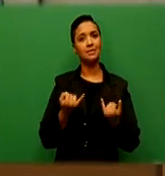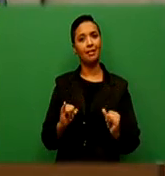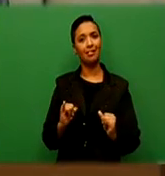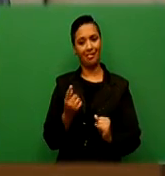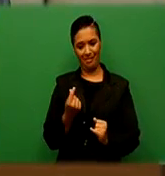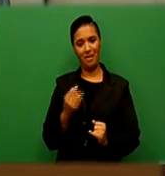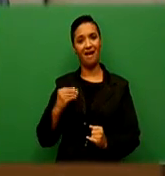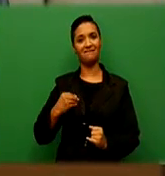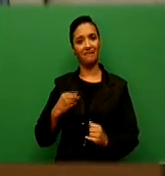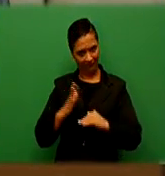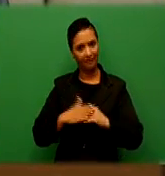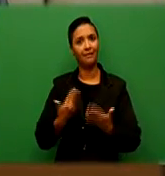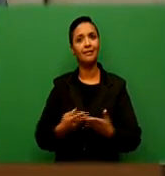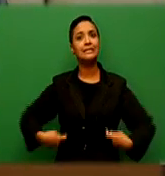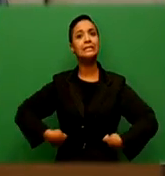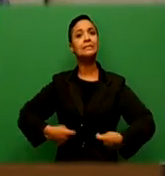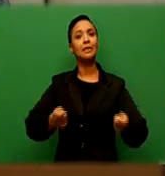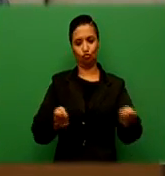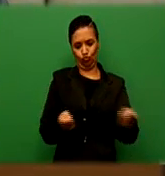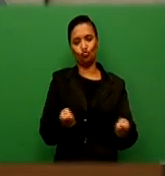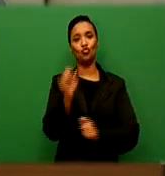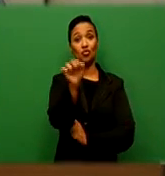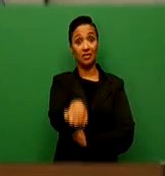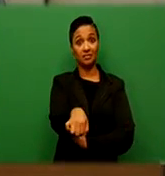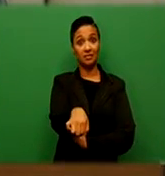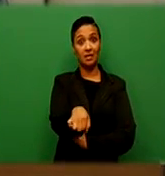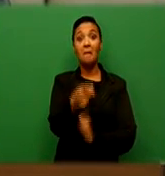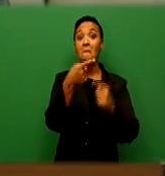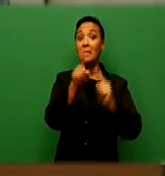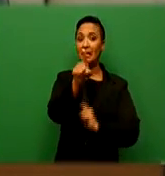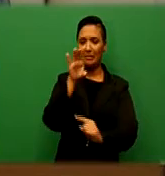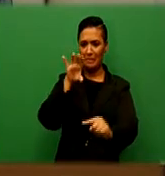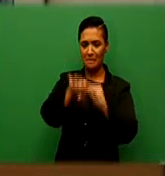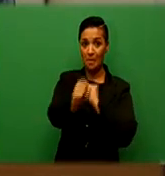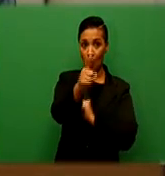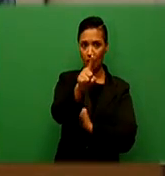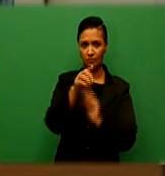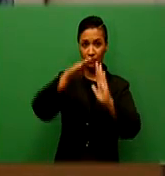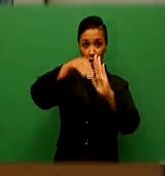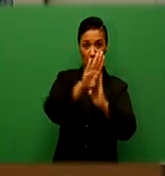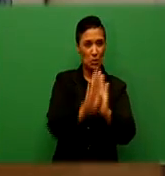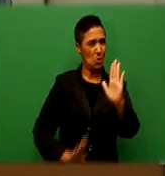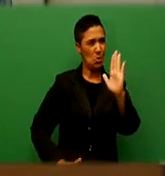such, when one sees inflation rising, the first thought